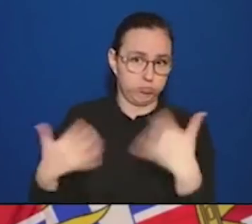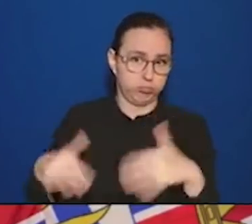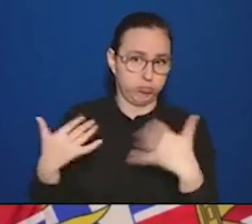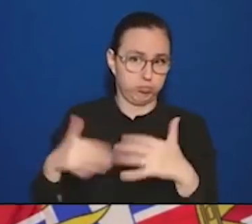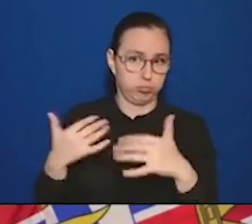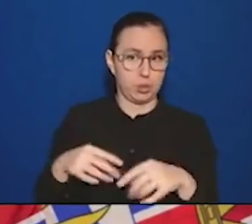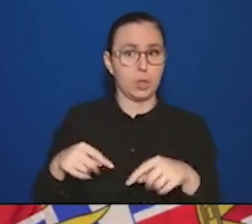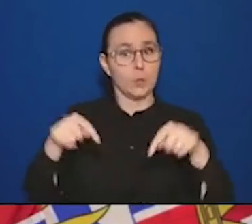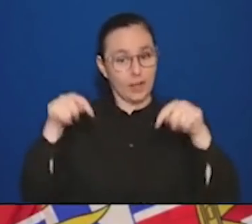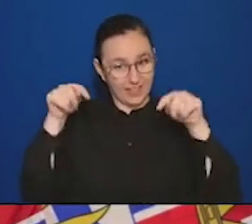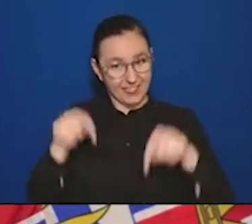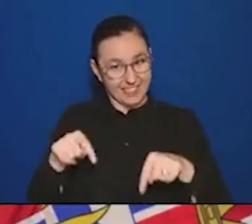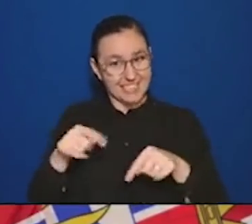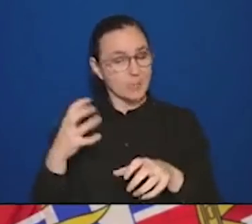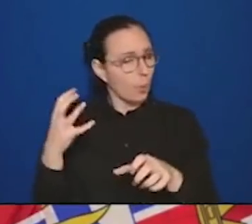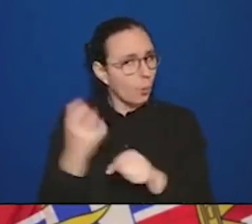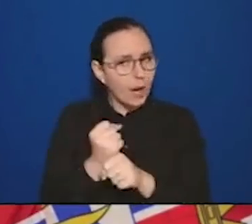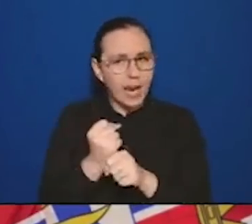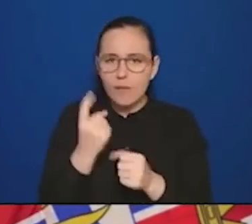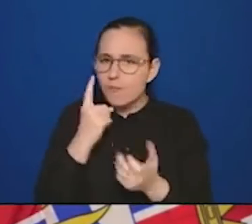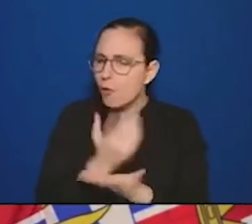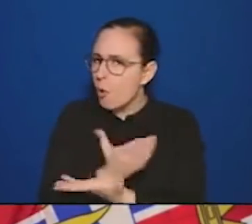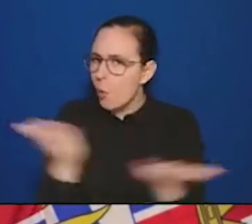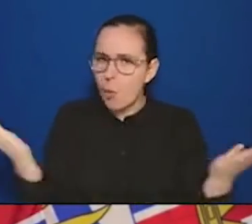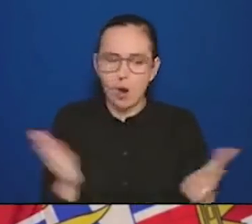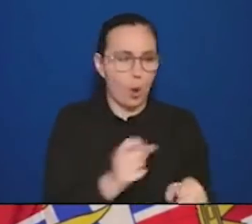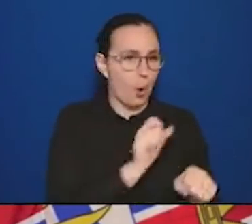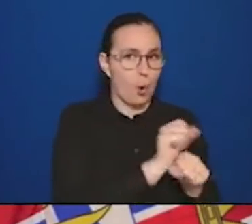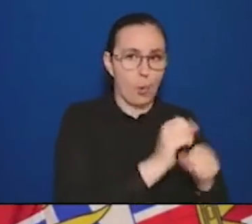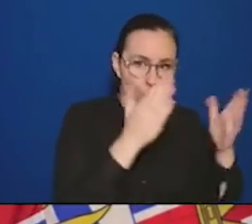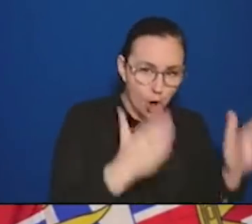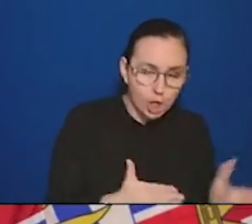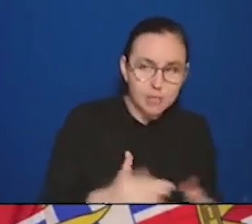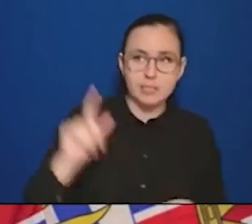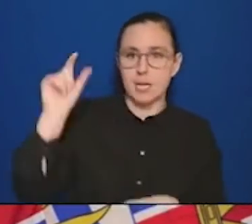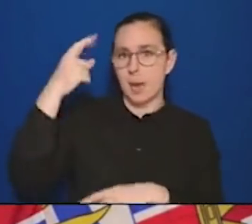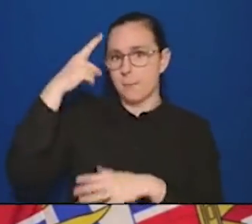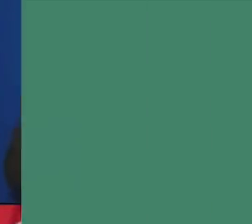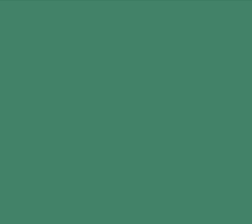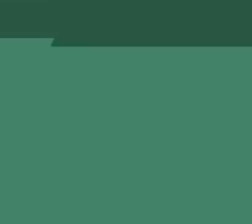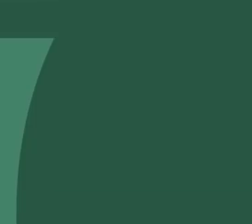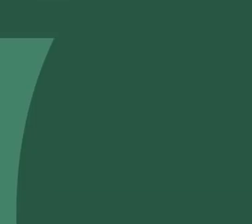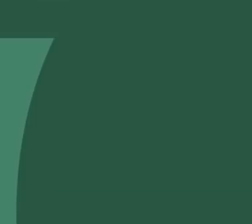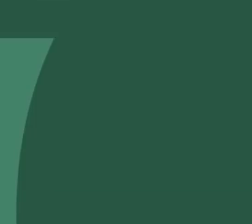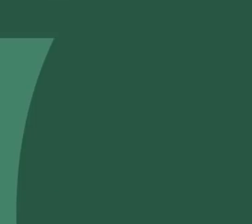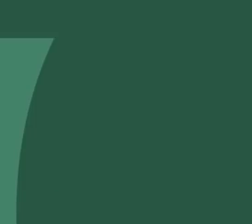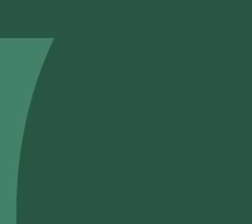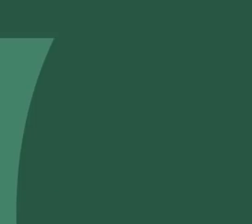win for the workers, a win for our society, and I think certainly for our healthcare system.